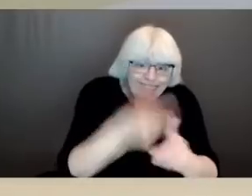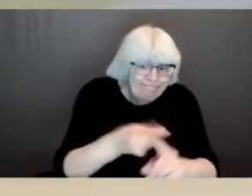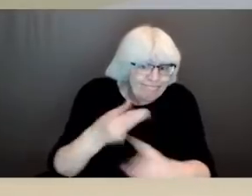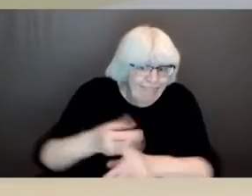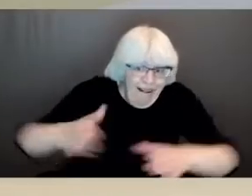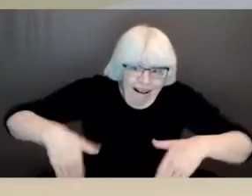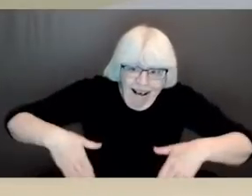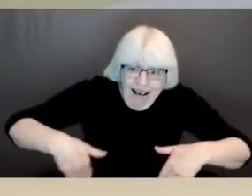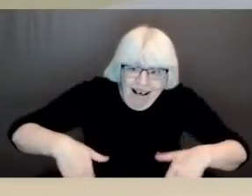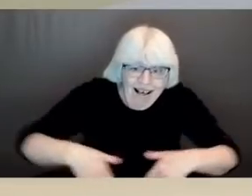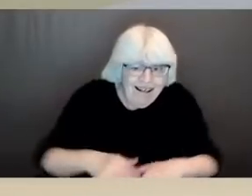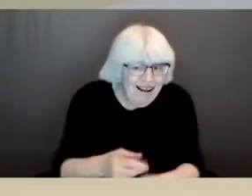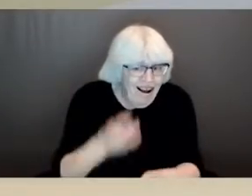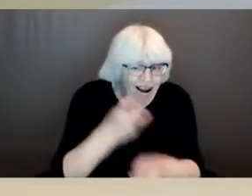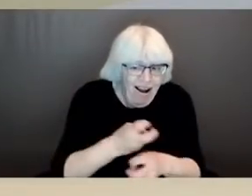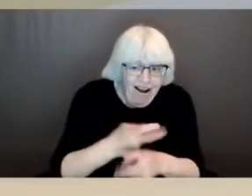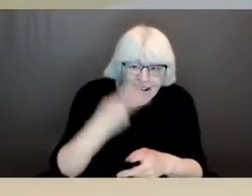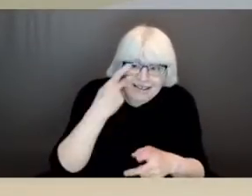and